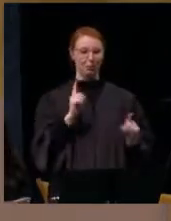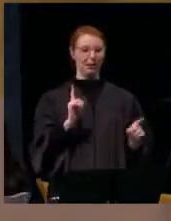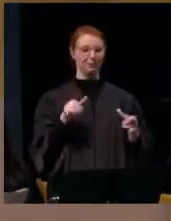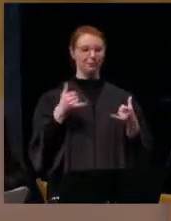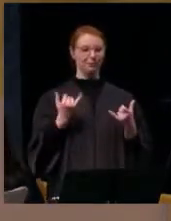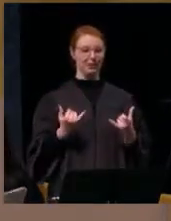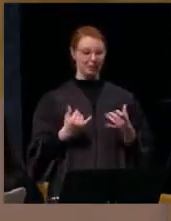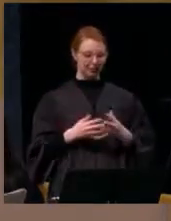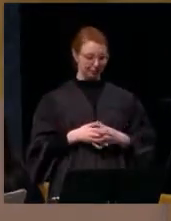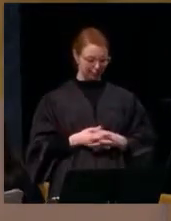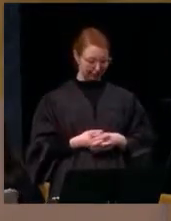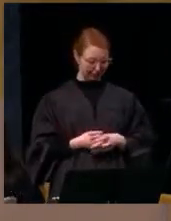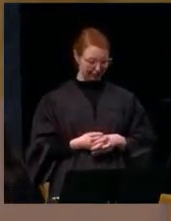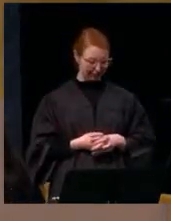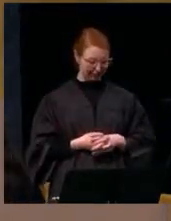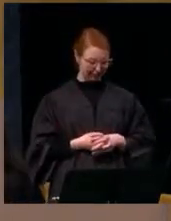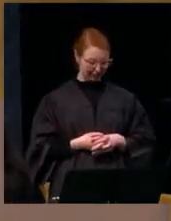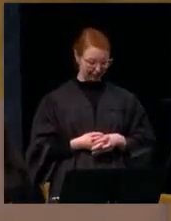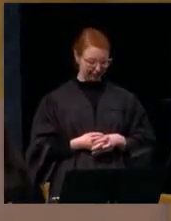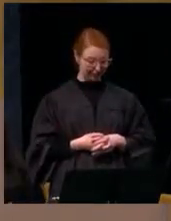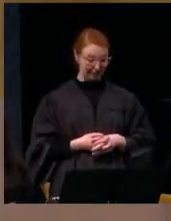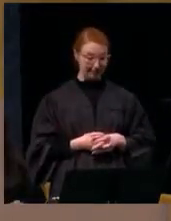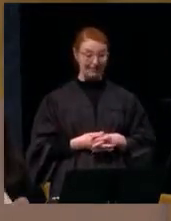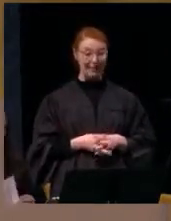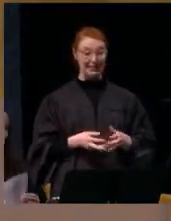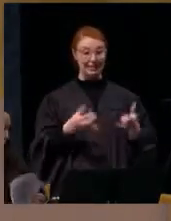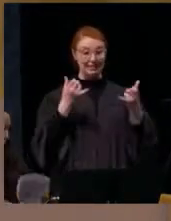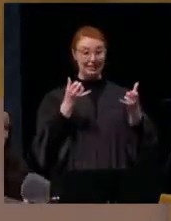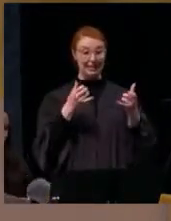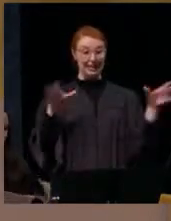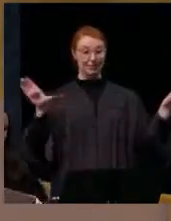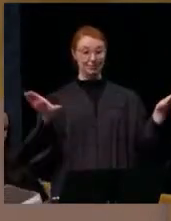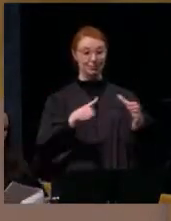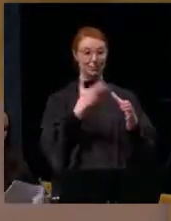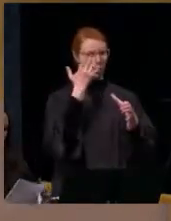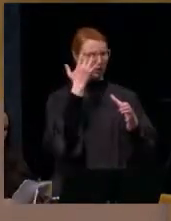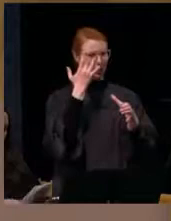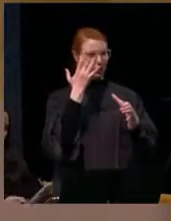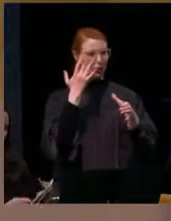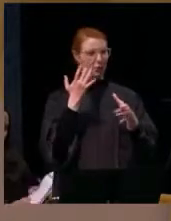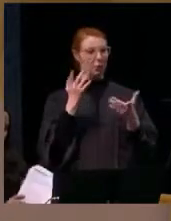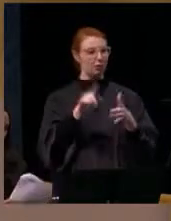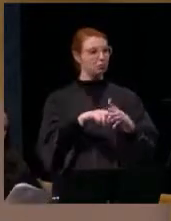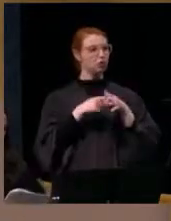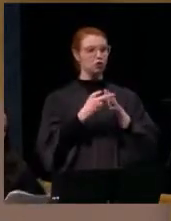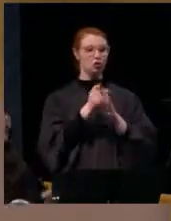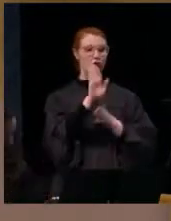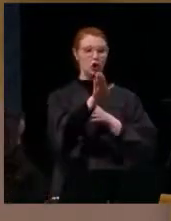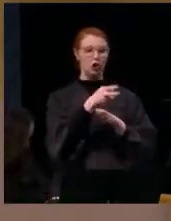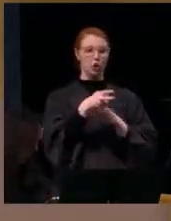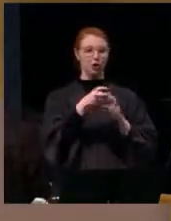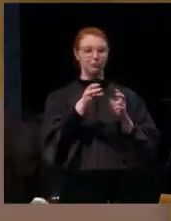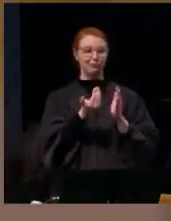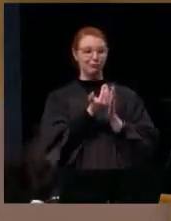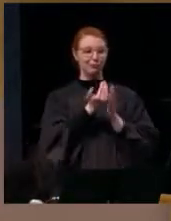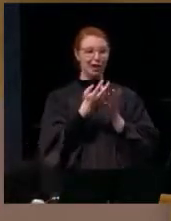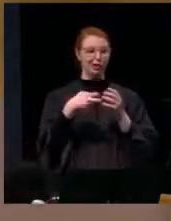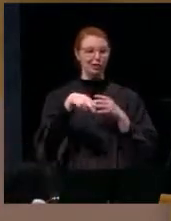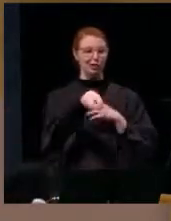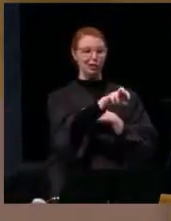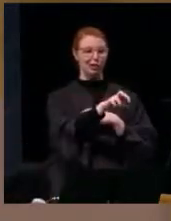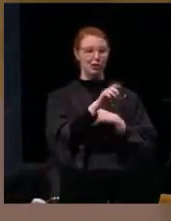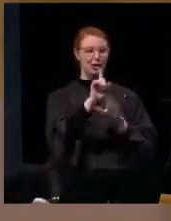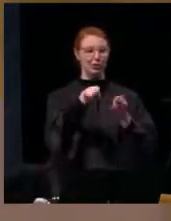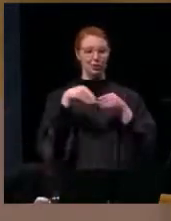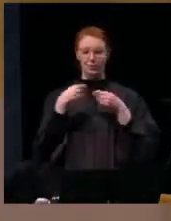you are sitting in today. Today, we all gather here to commence your journey that leads you to the diploma that you will